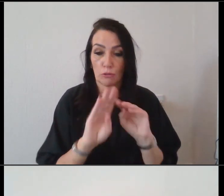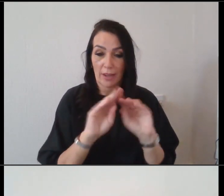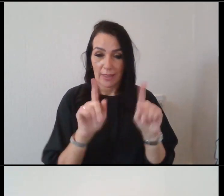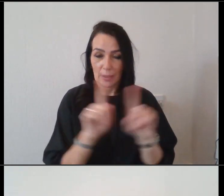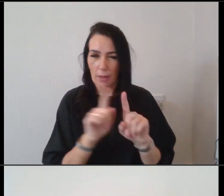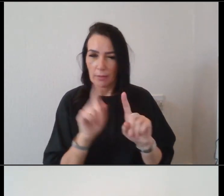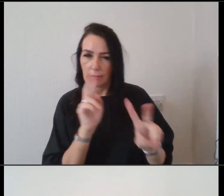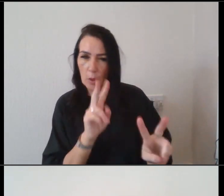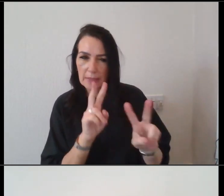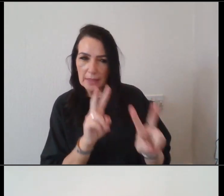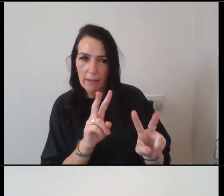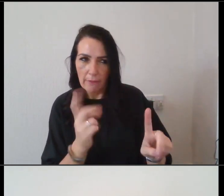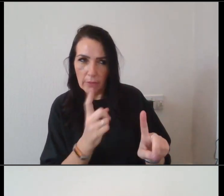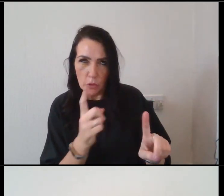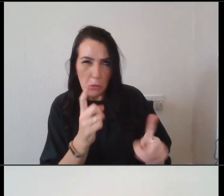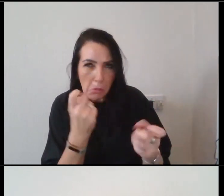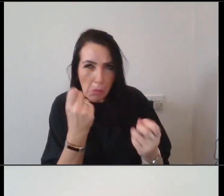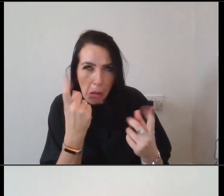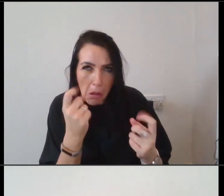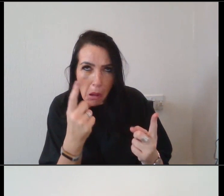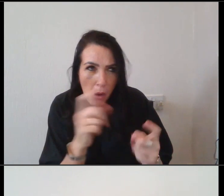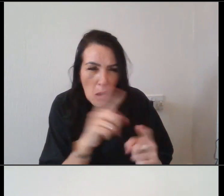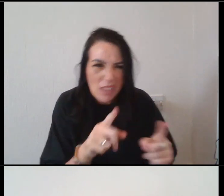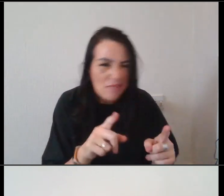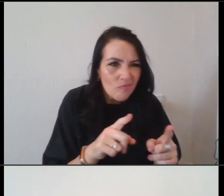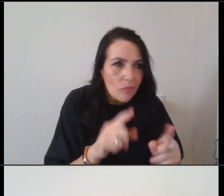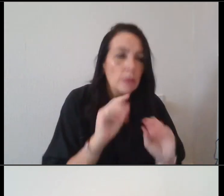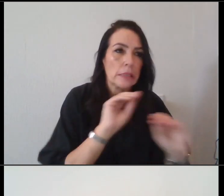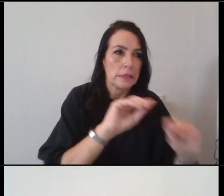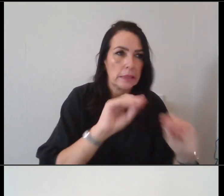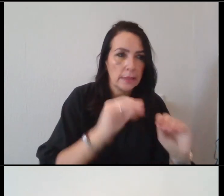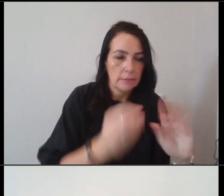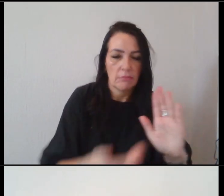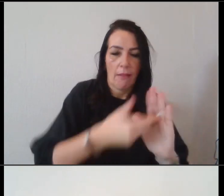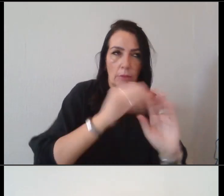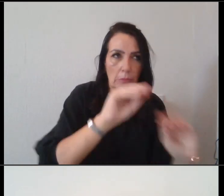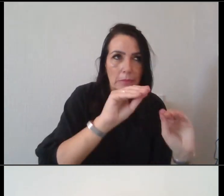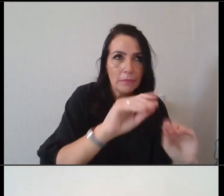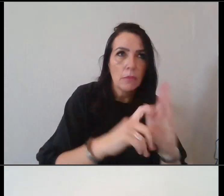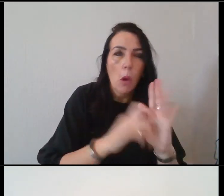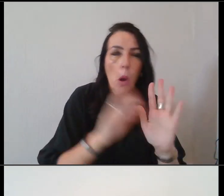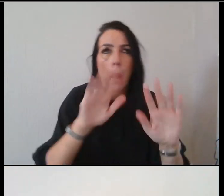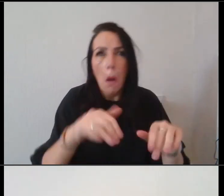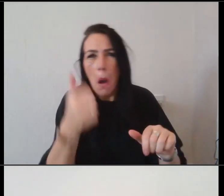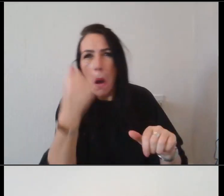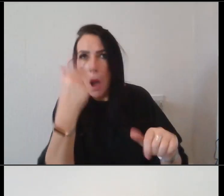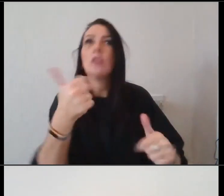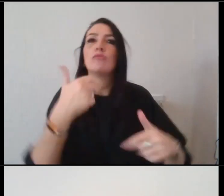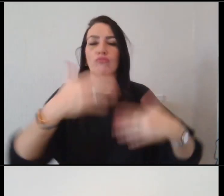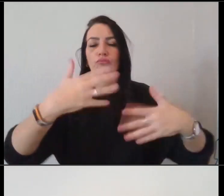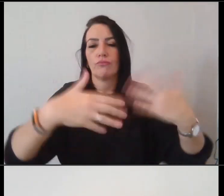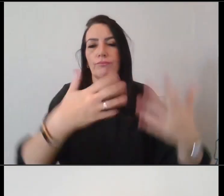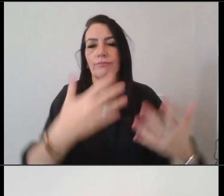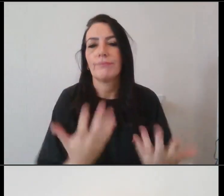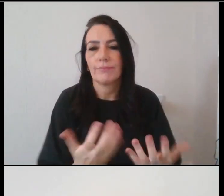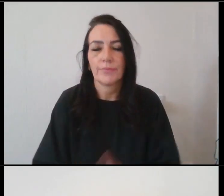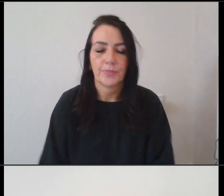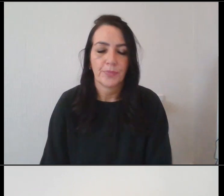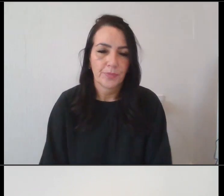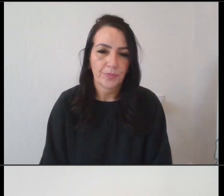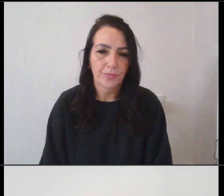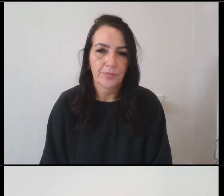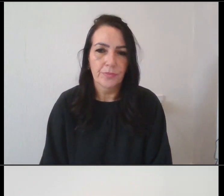observe who's following, who's engaged, and then you can kind of do something about it if it's needed. If you need to kind of cover something